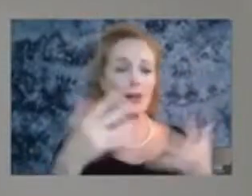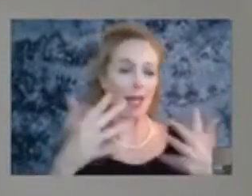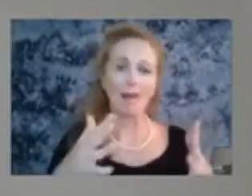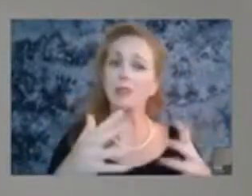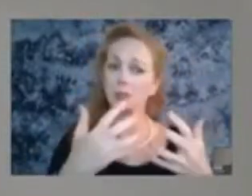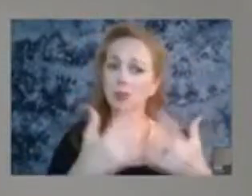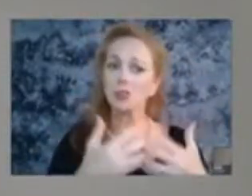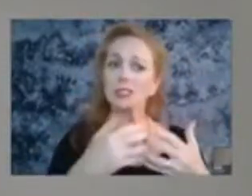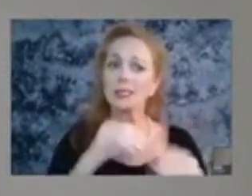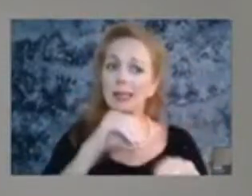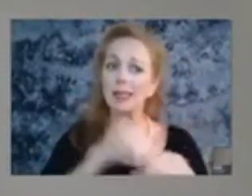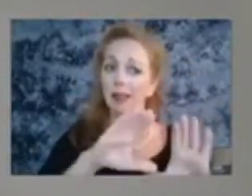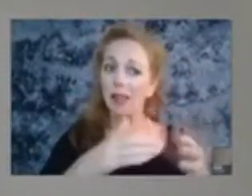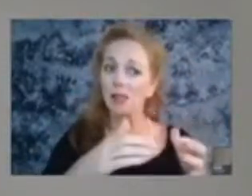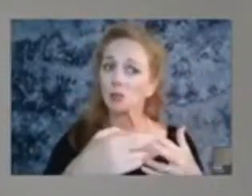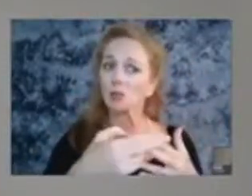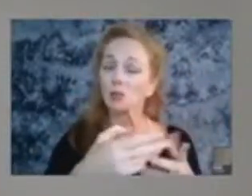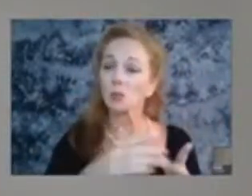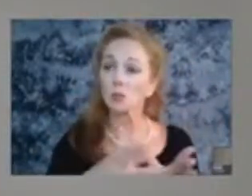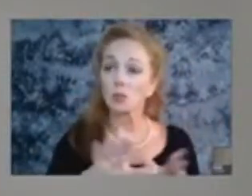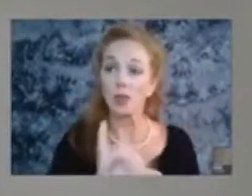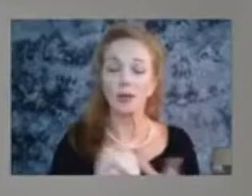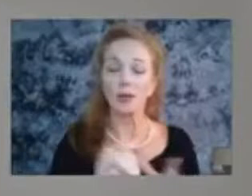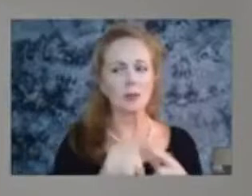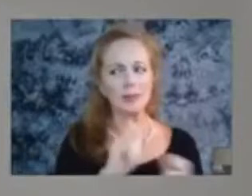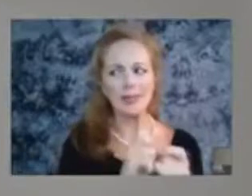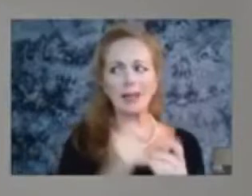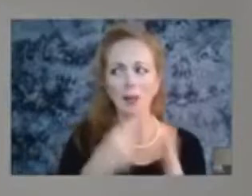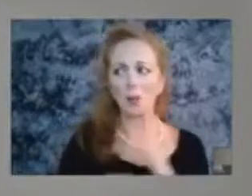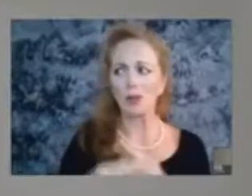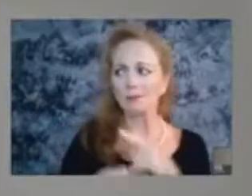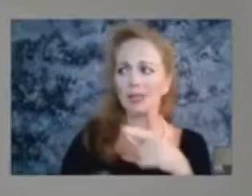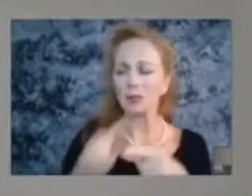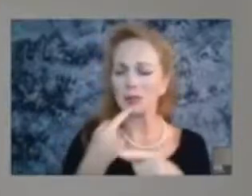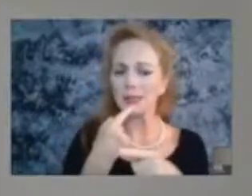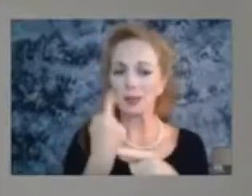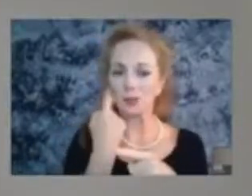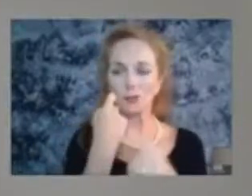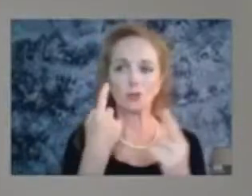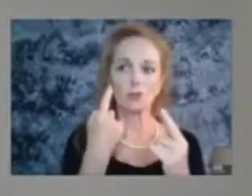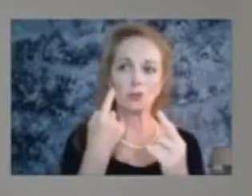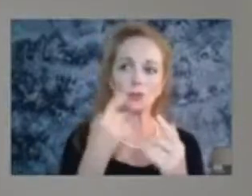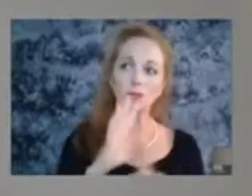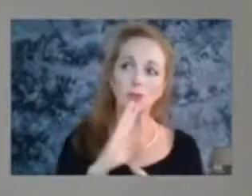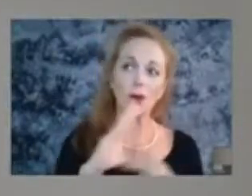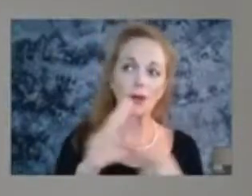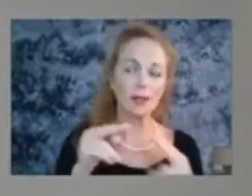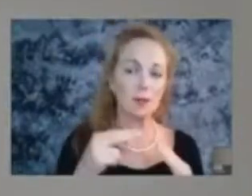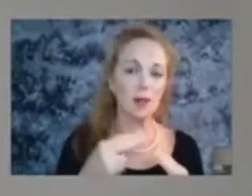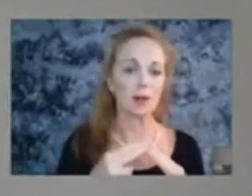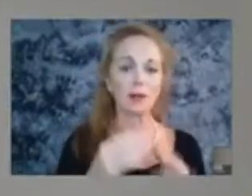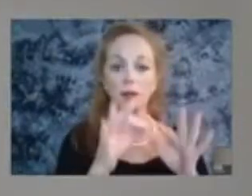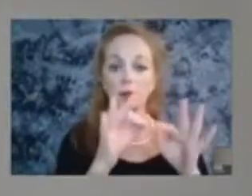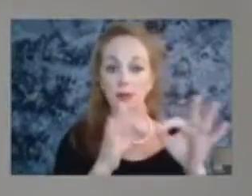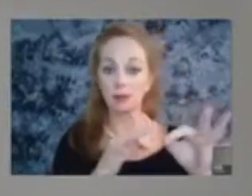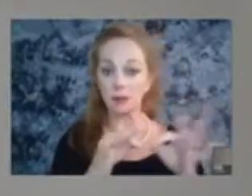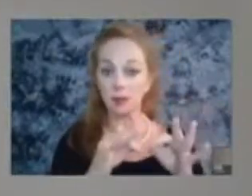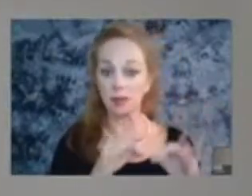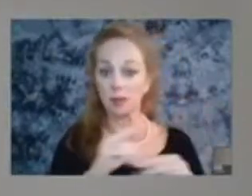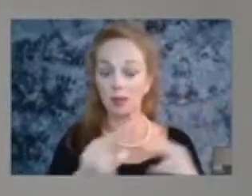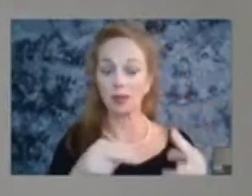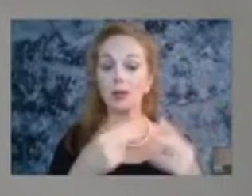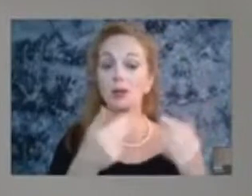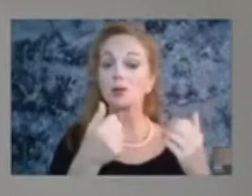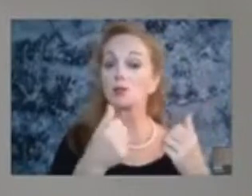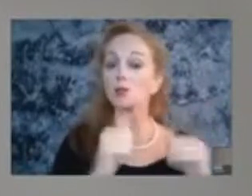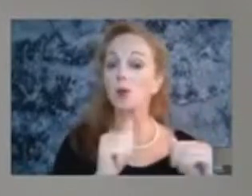classrooms. okay. To do exactly what Mr. Hare was trying to was not trying to talk about, but he was explaining to try to